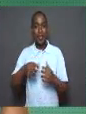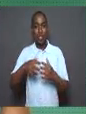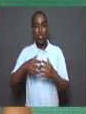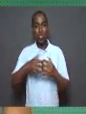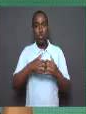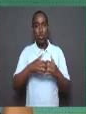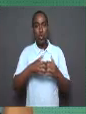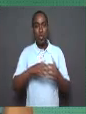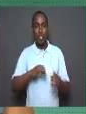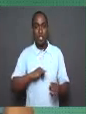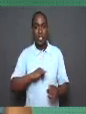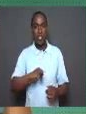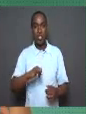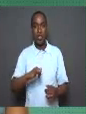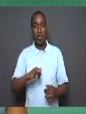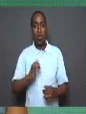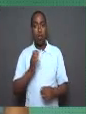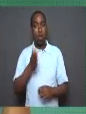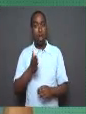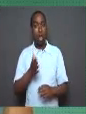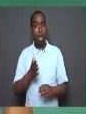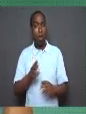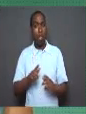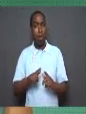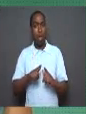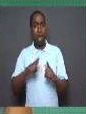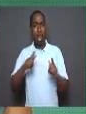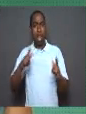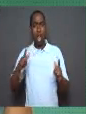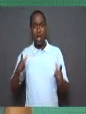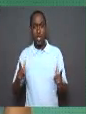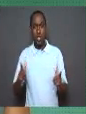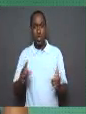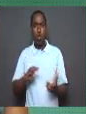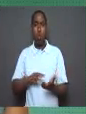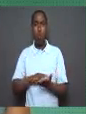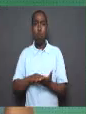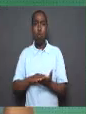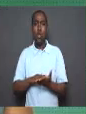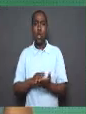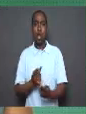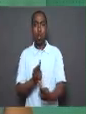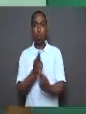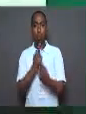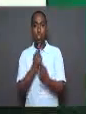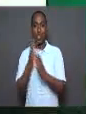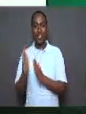similar way, forming long chains of molecules called